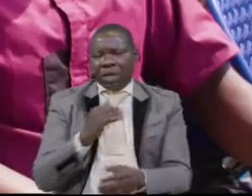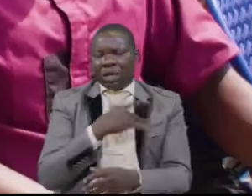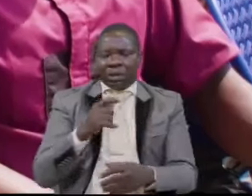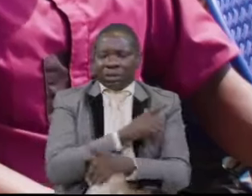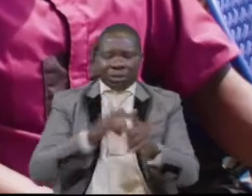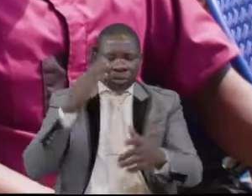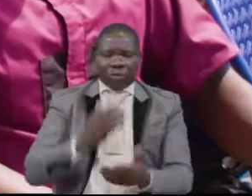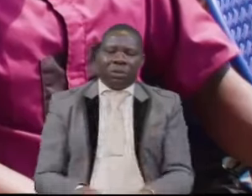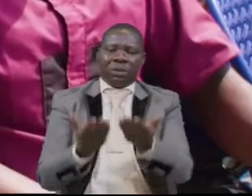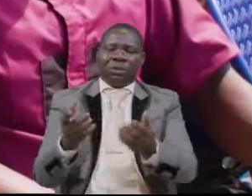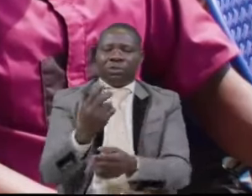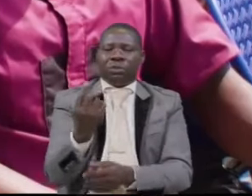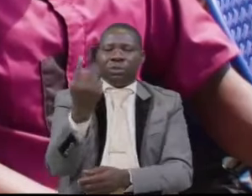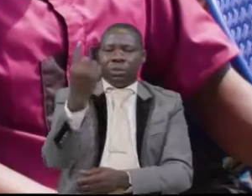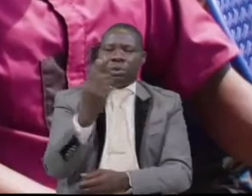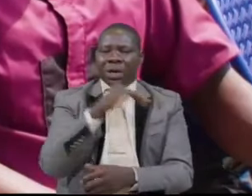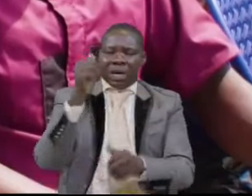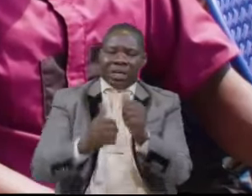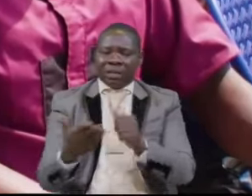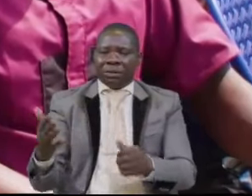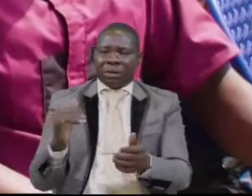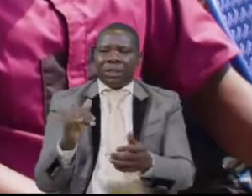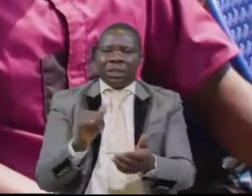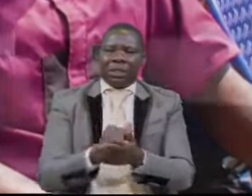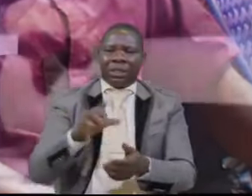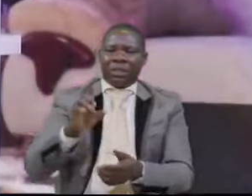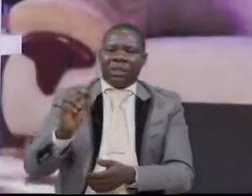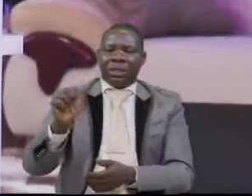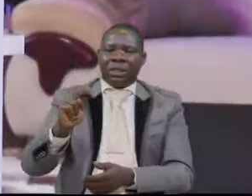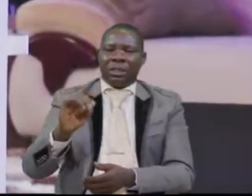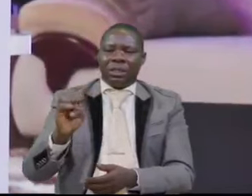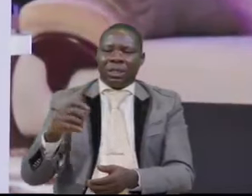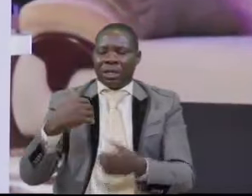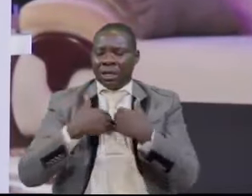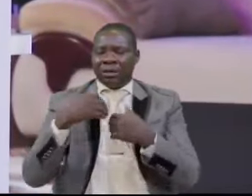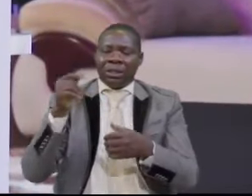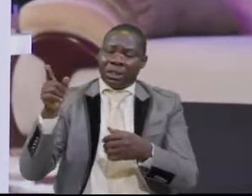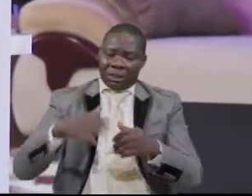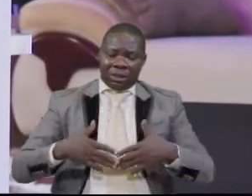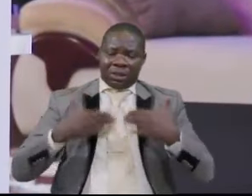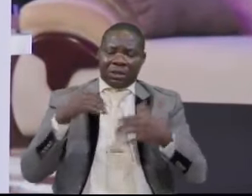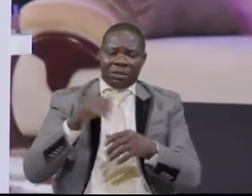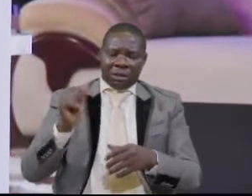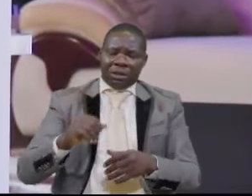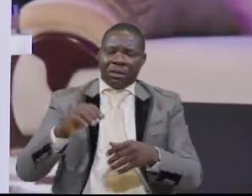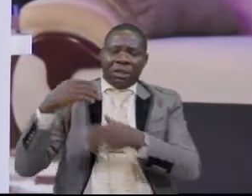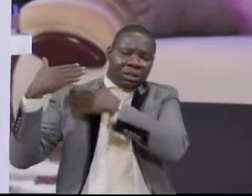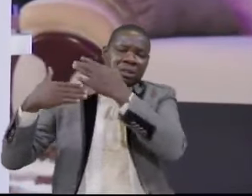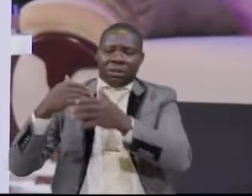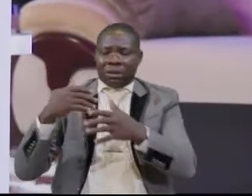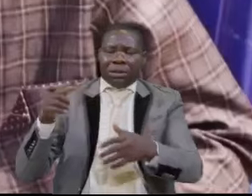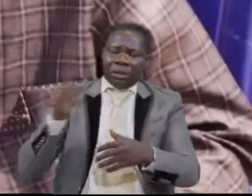And everything Daniel had, Daniel lived in his generation, and now he's gone. You are the man of the